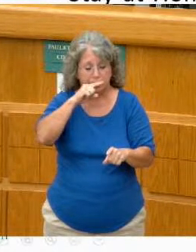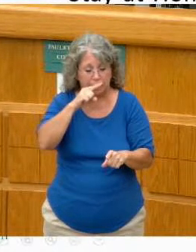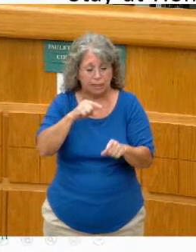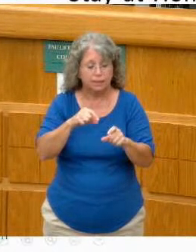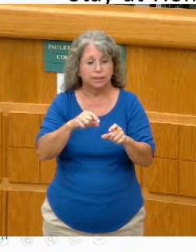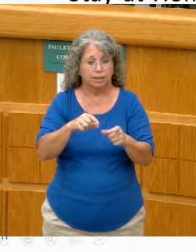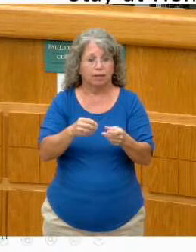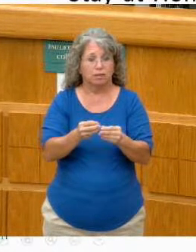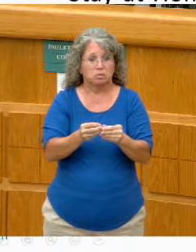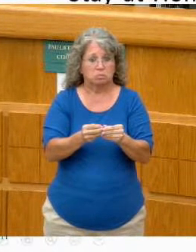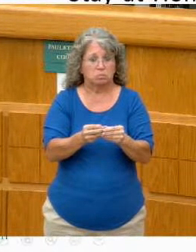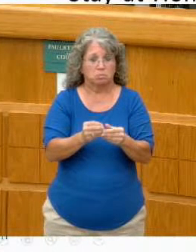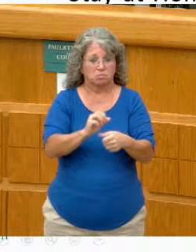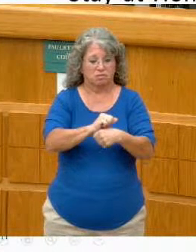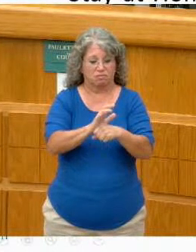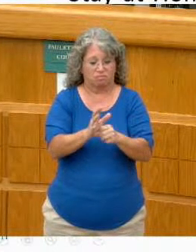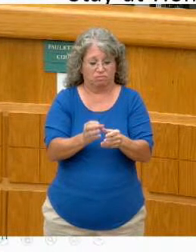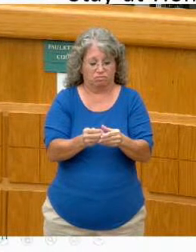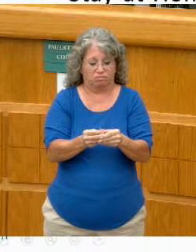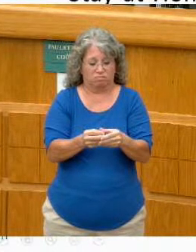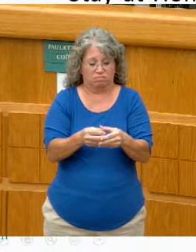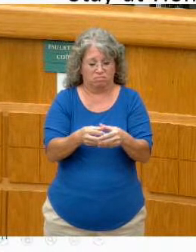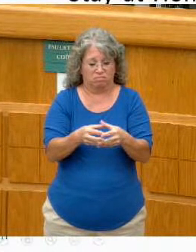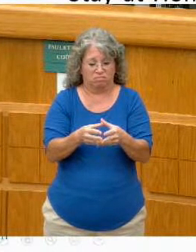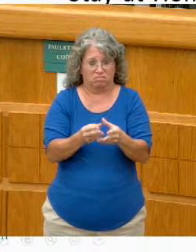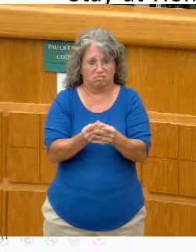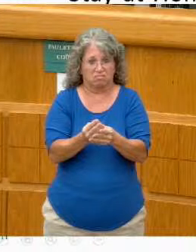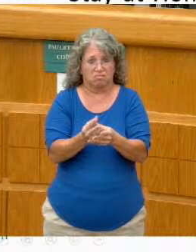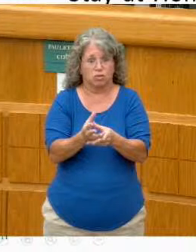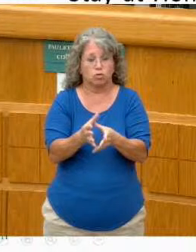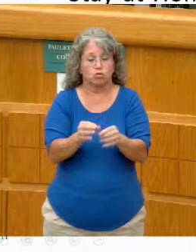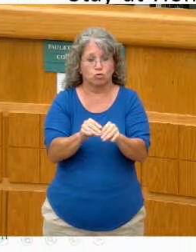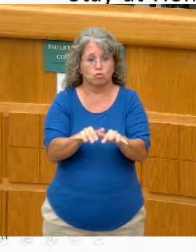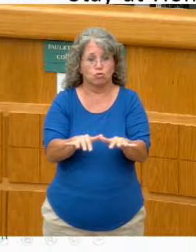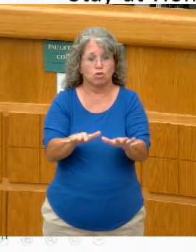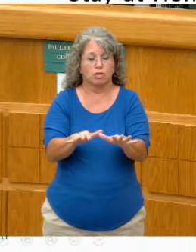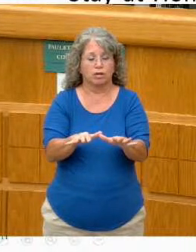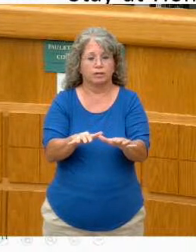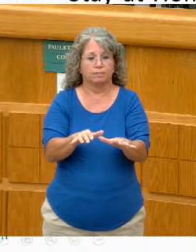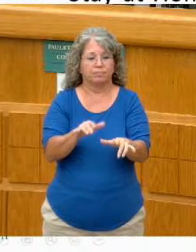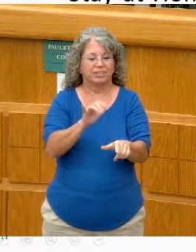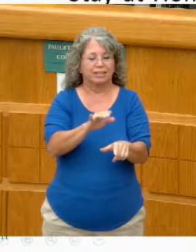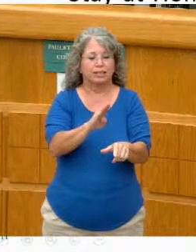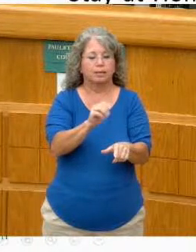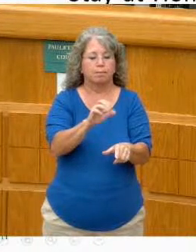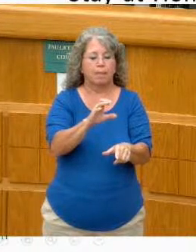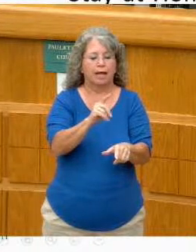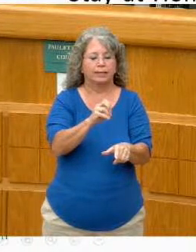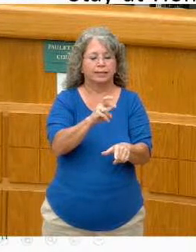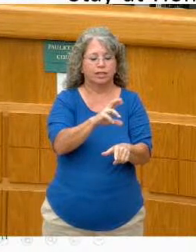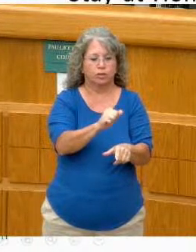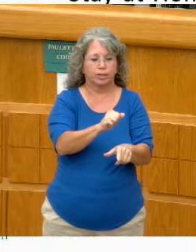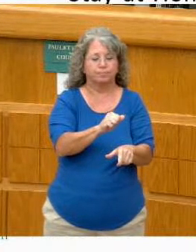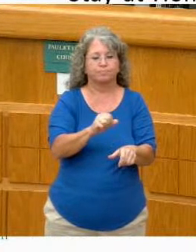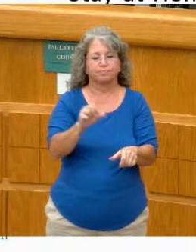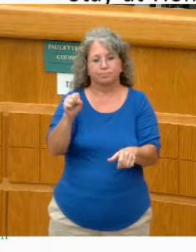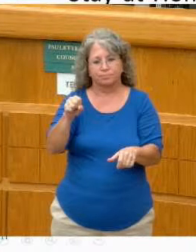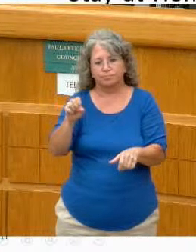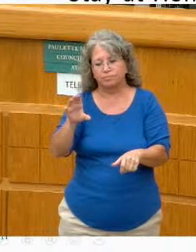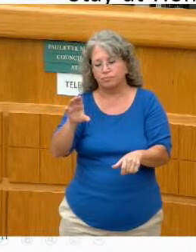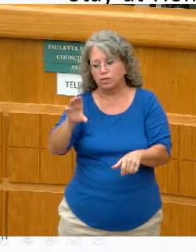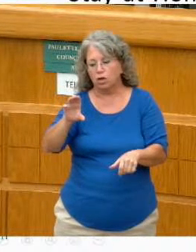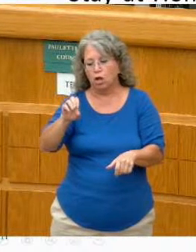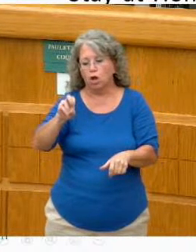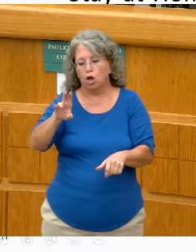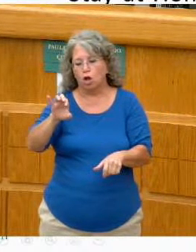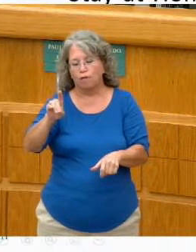Petri dishes where they did wear a mask. Now, you might say, yeah, but these are bacterial colonies and COVID is a virus, but these